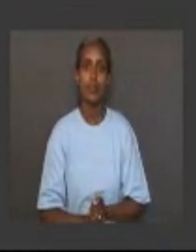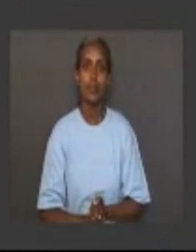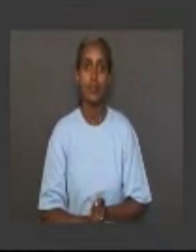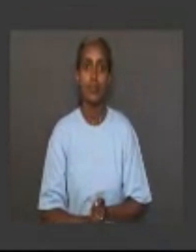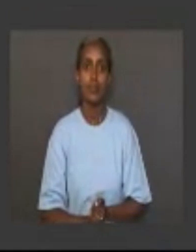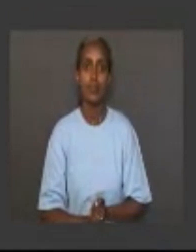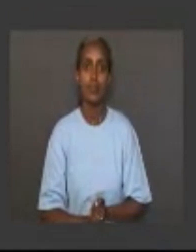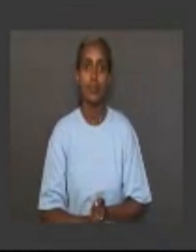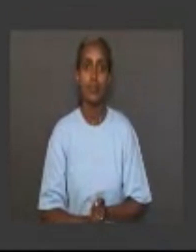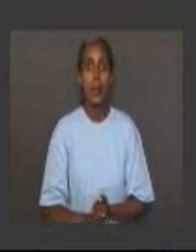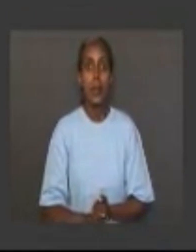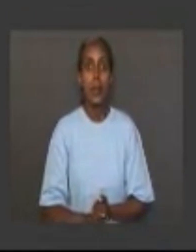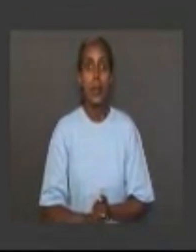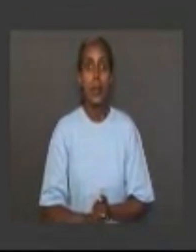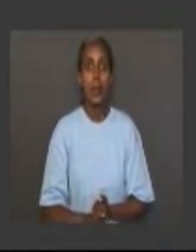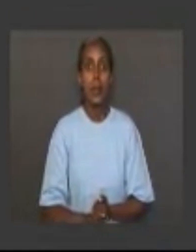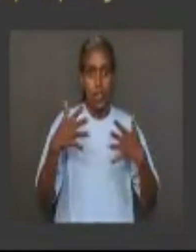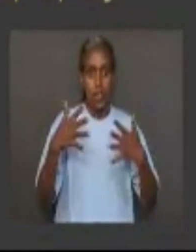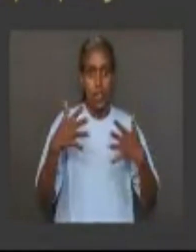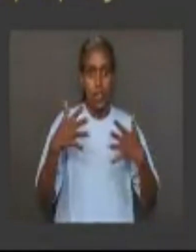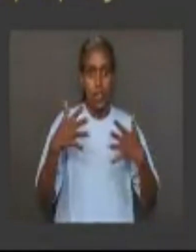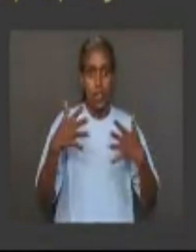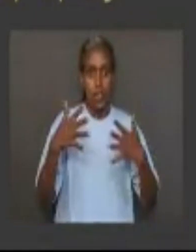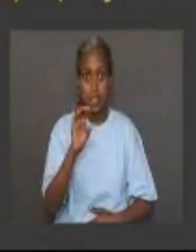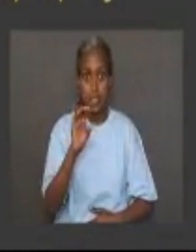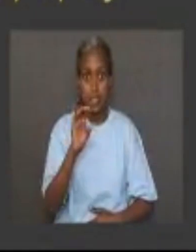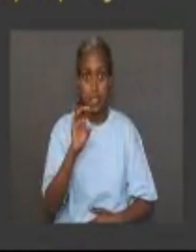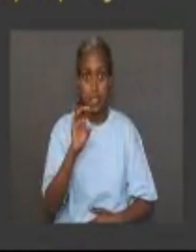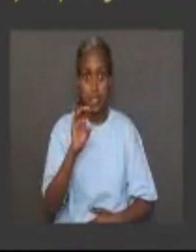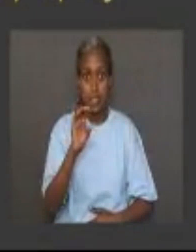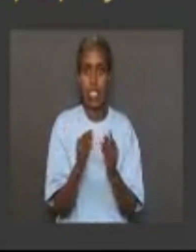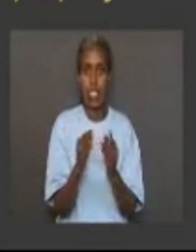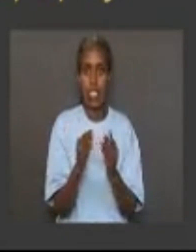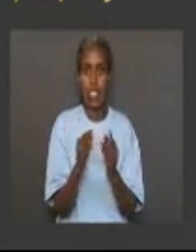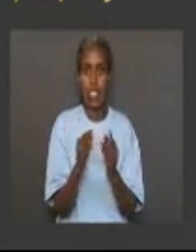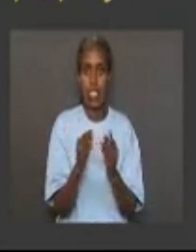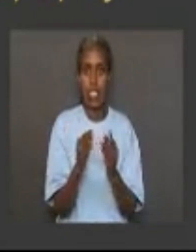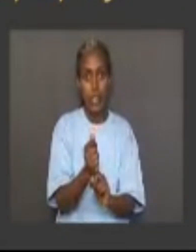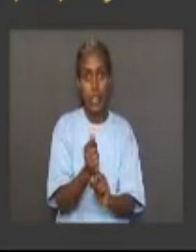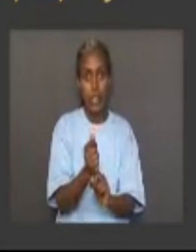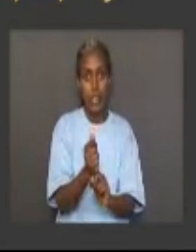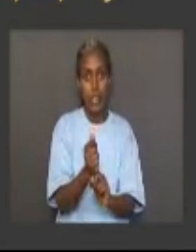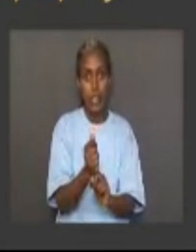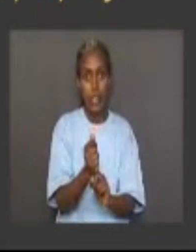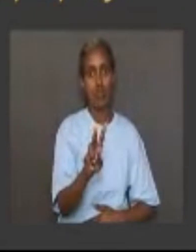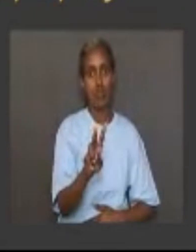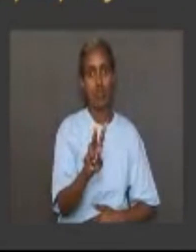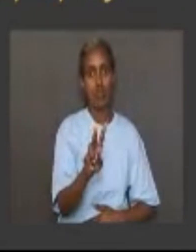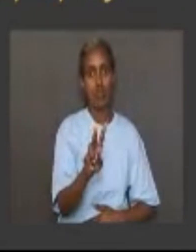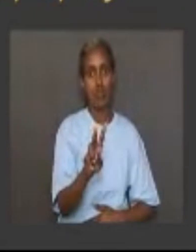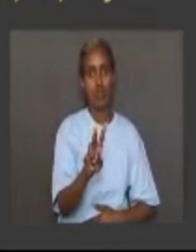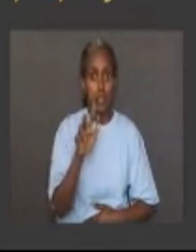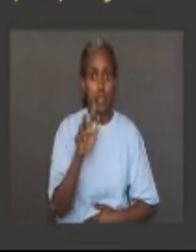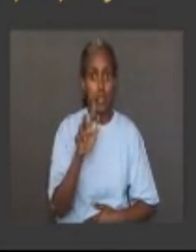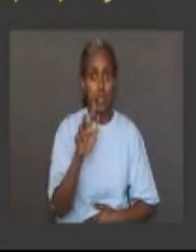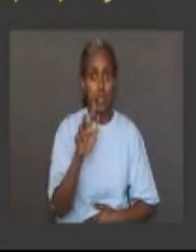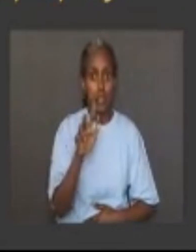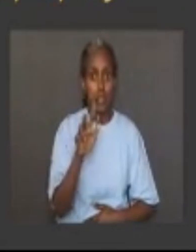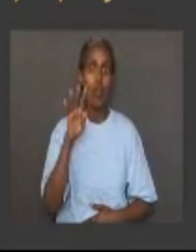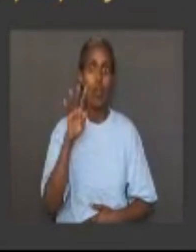B union C is the set containing 2, 3,